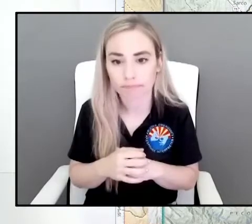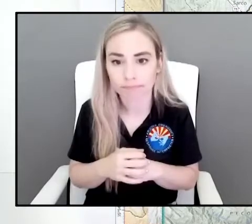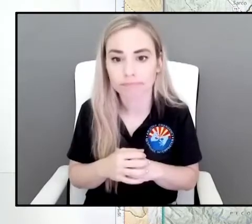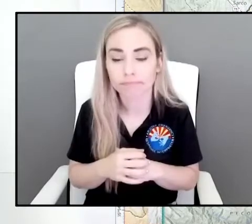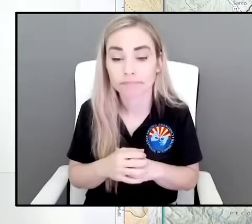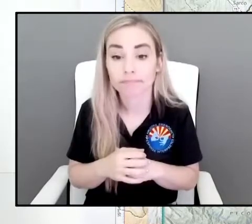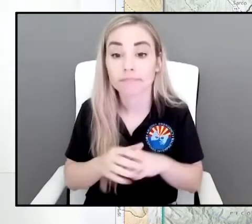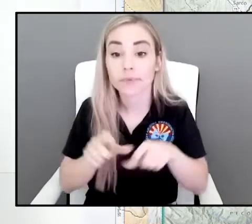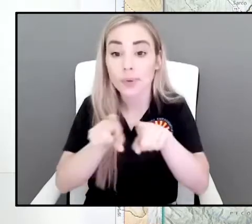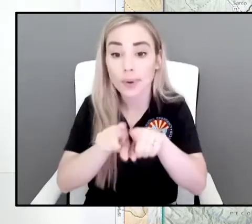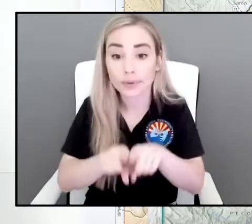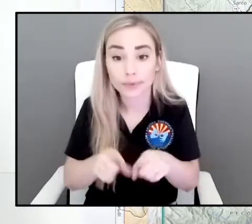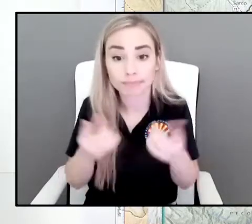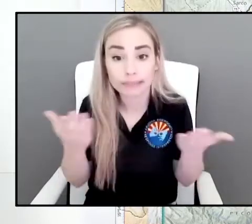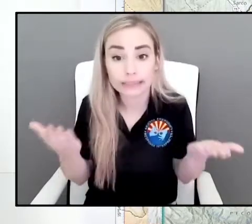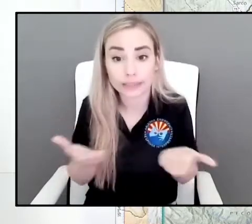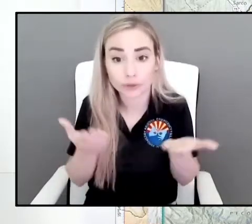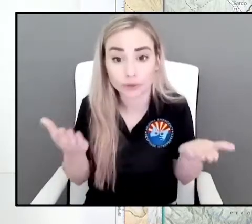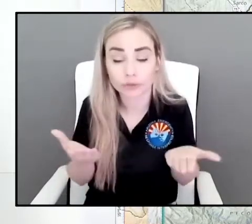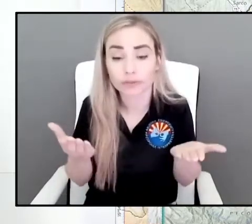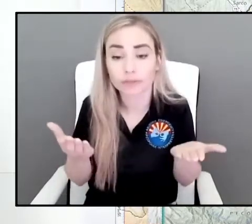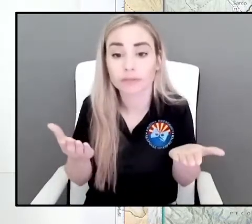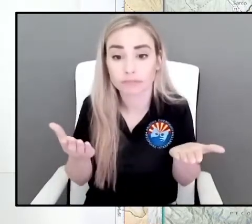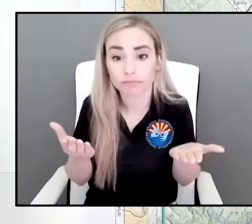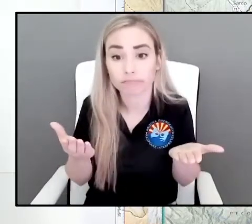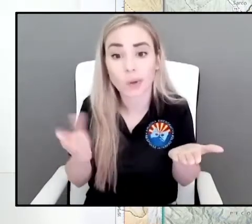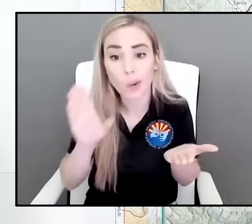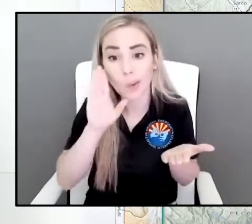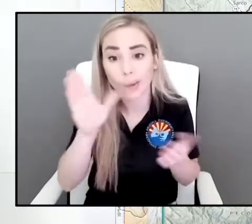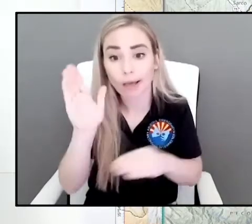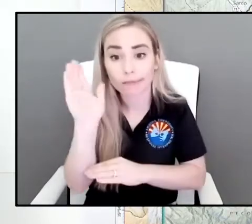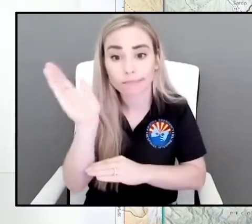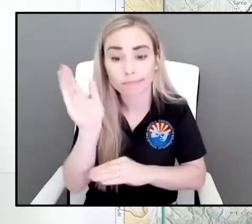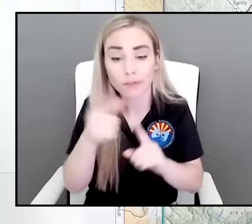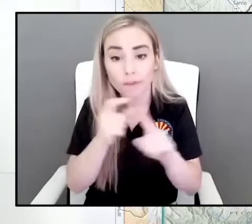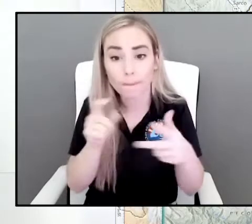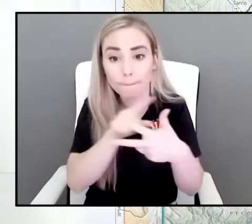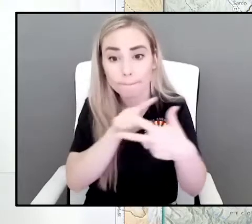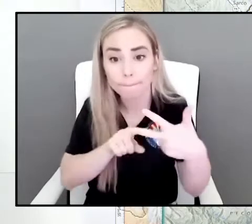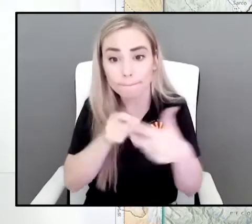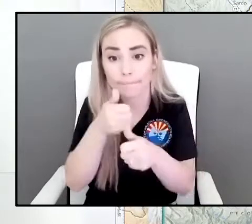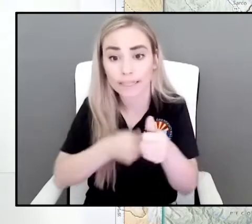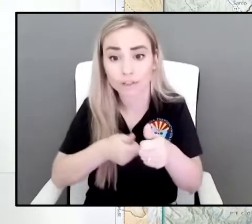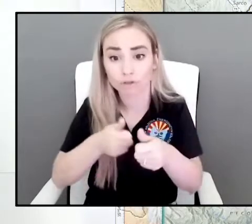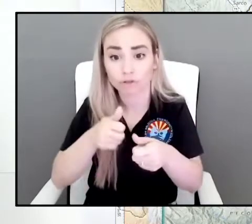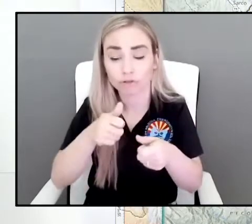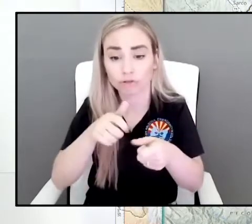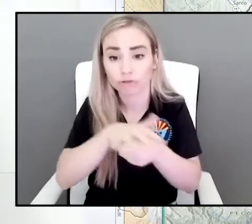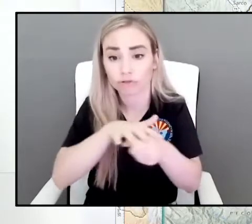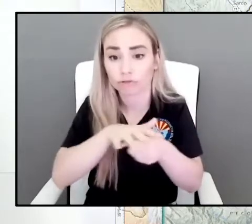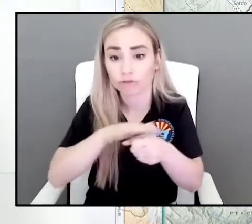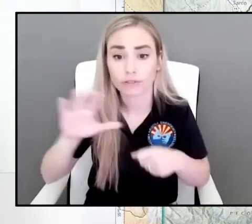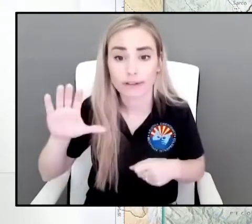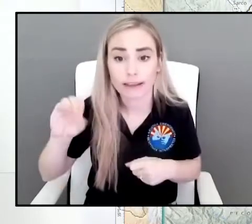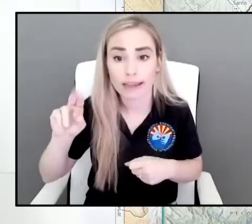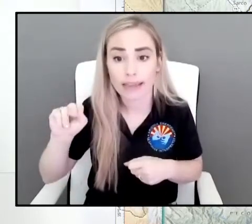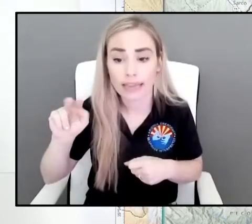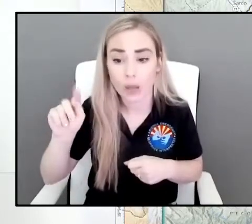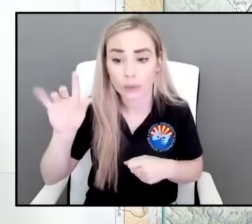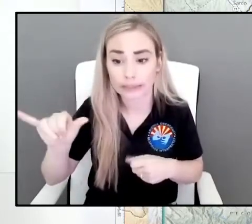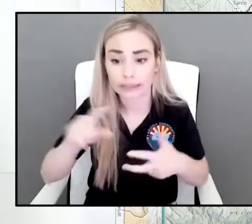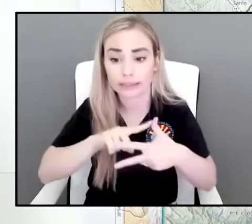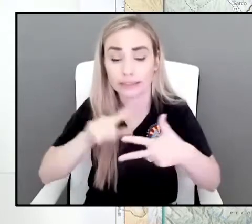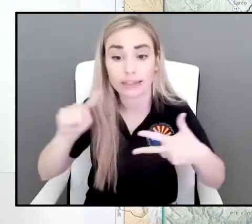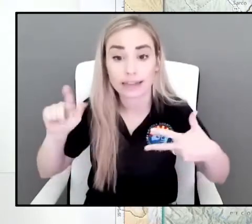have each county here to talk a little bit about what's going on in their counties, and that's the Taos Emergency